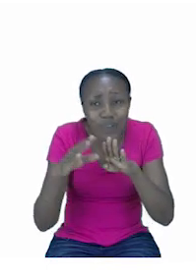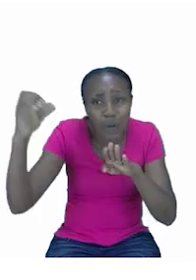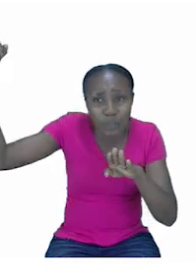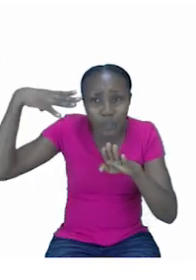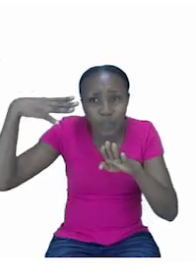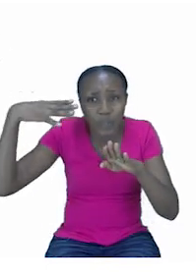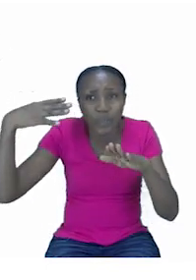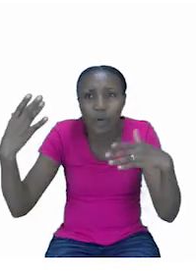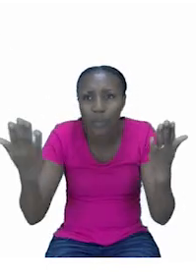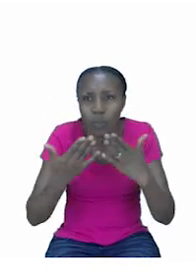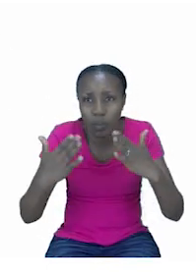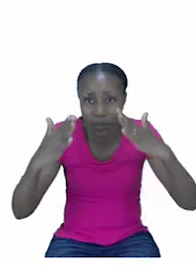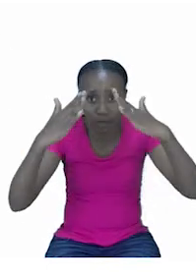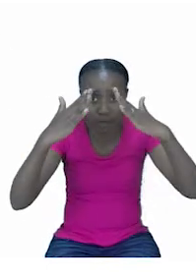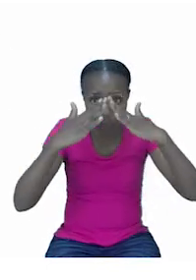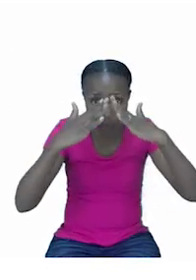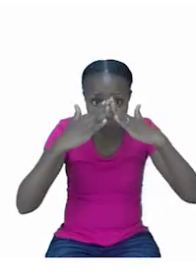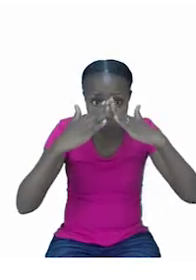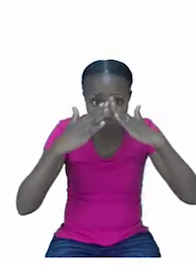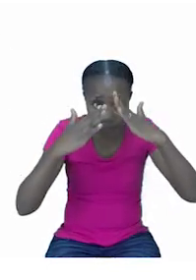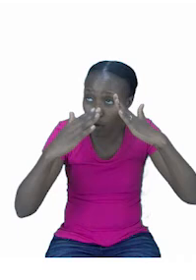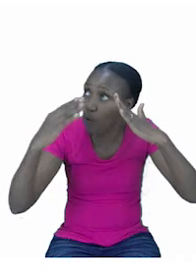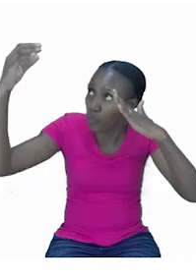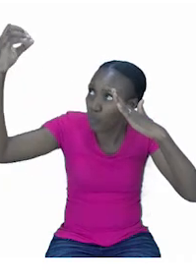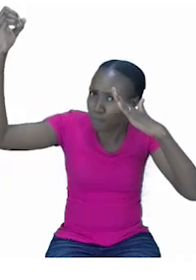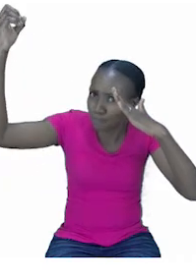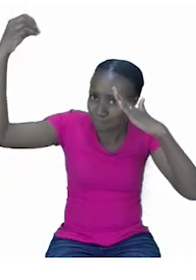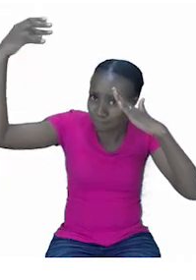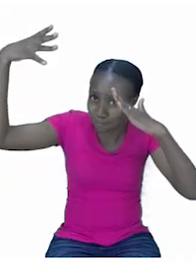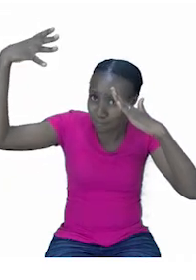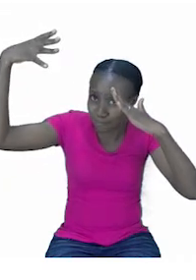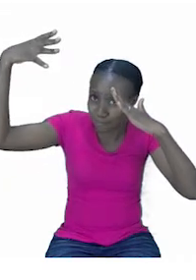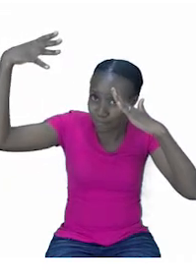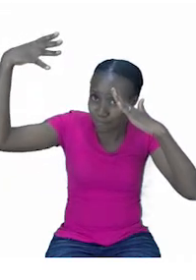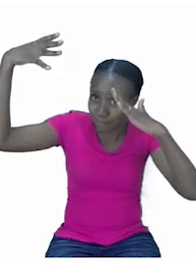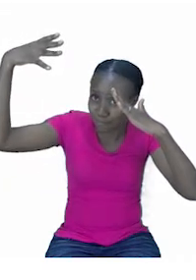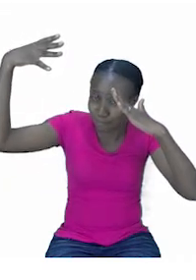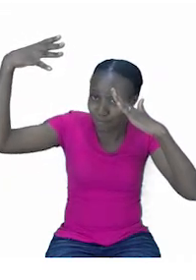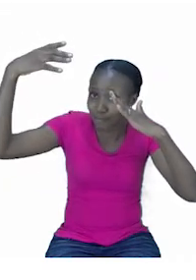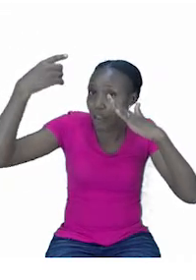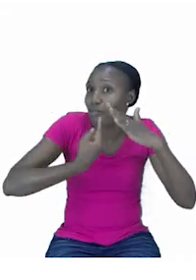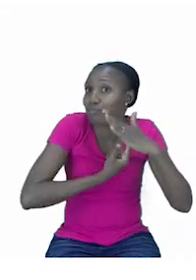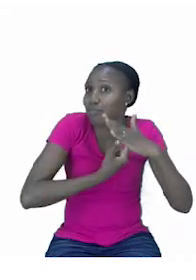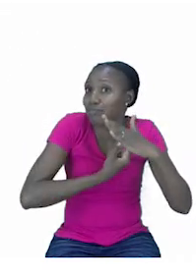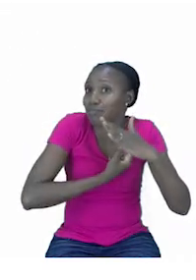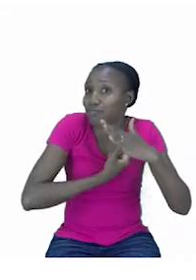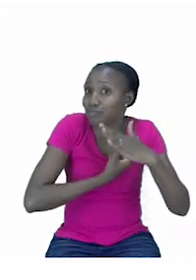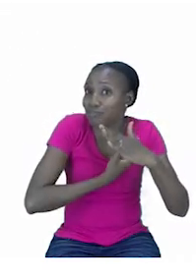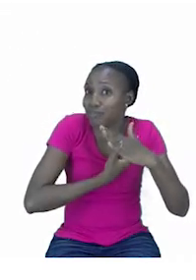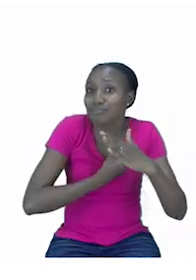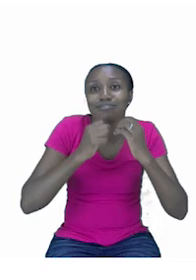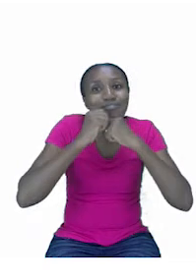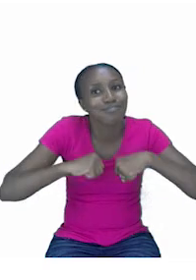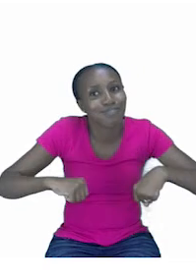which means that it needs to be in the sky. So you are going to pick where you would like your yellow sun to be, and